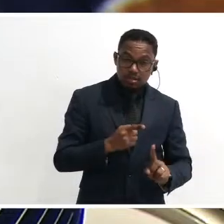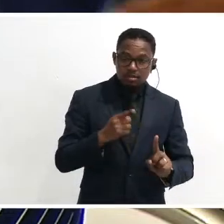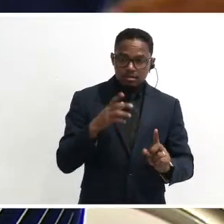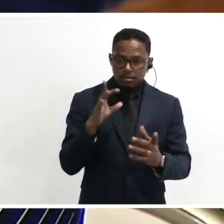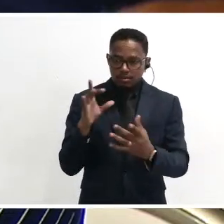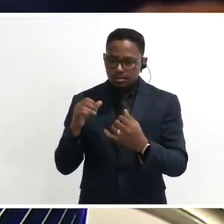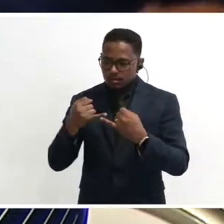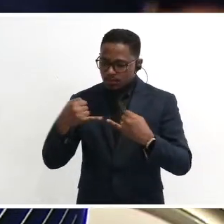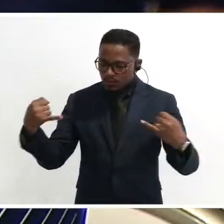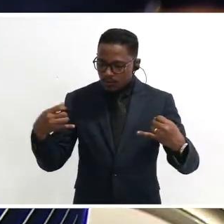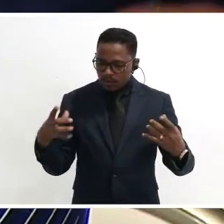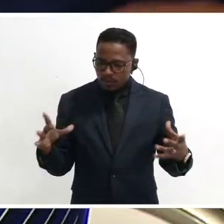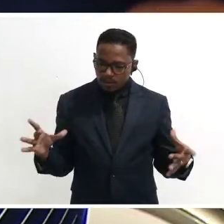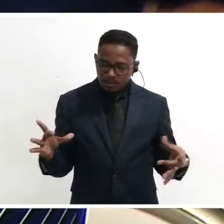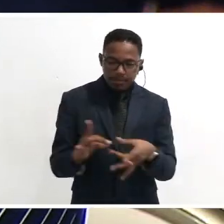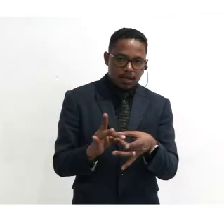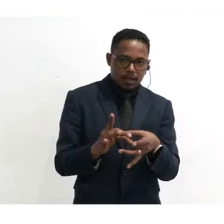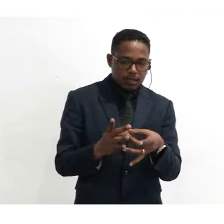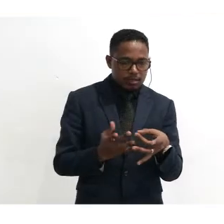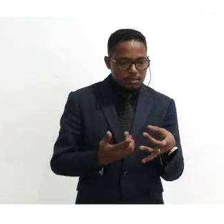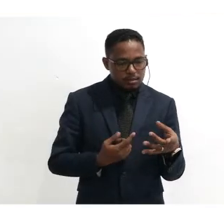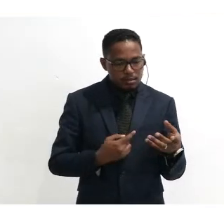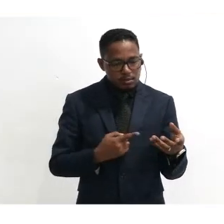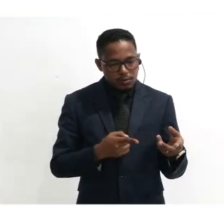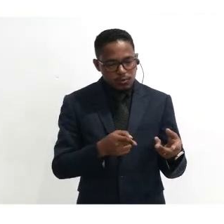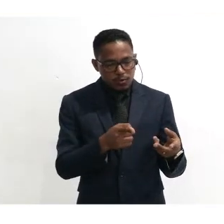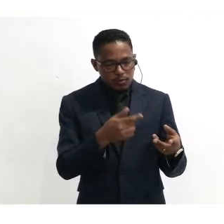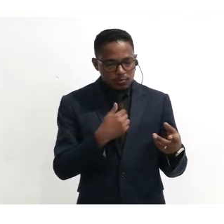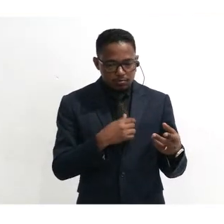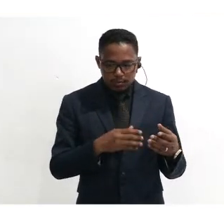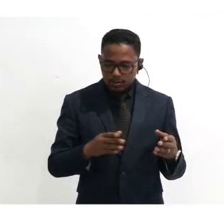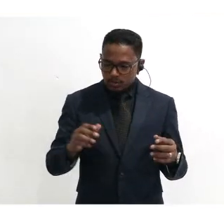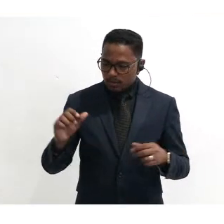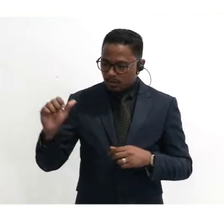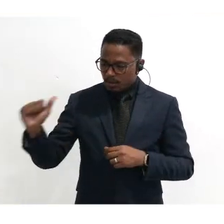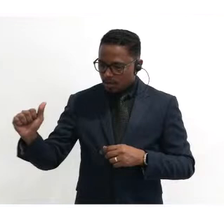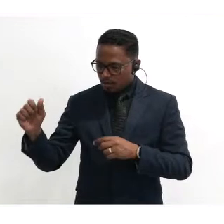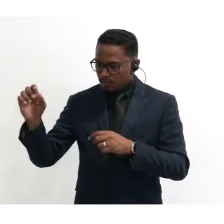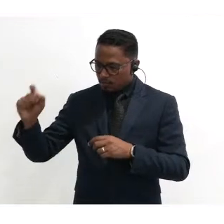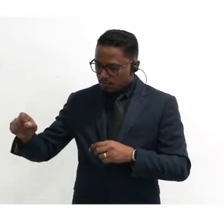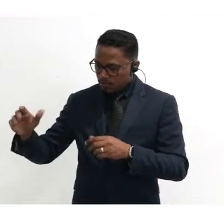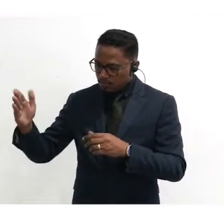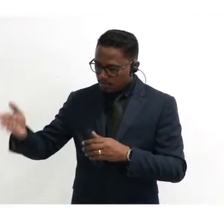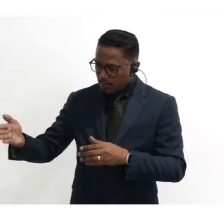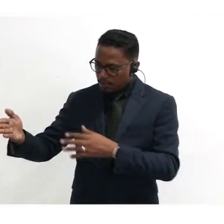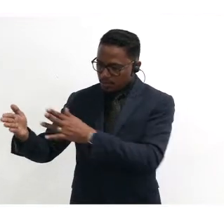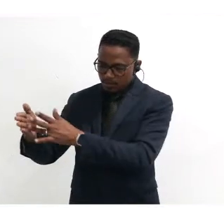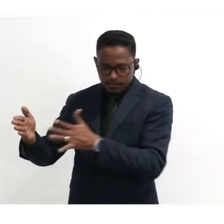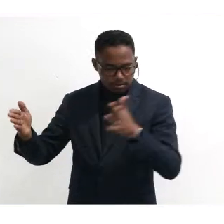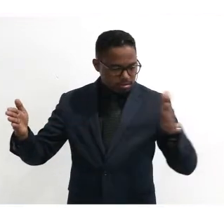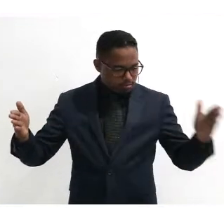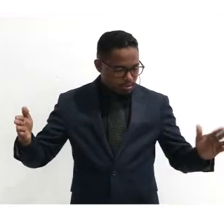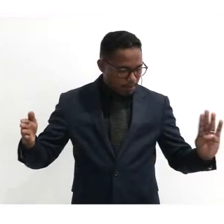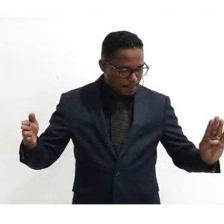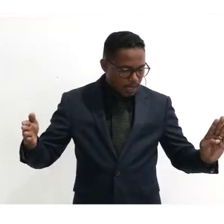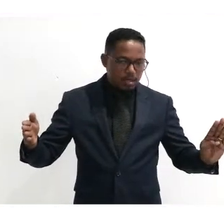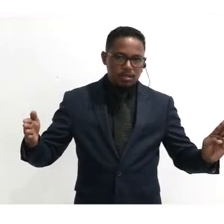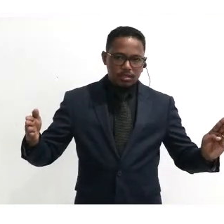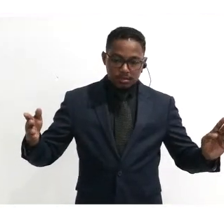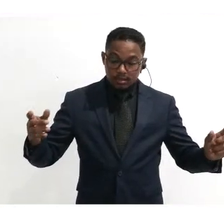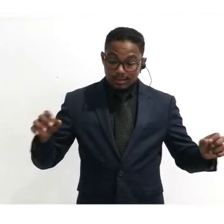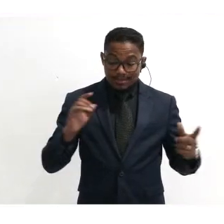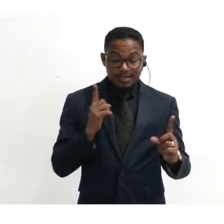of wire that went from point A to point B, that's a very specific machine. It doesn't really have any other